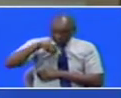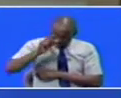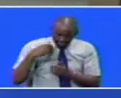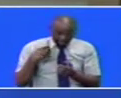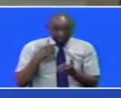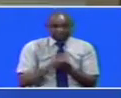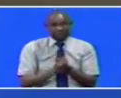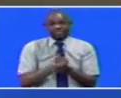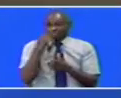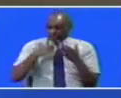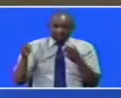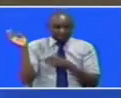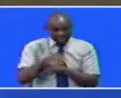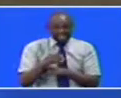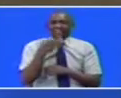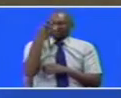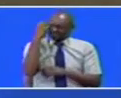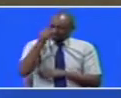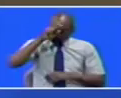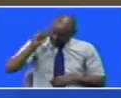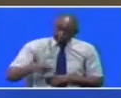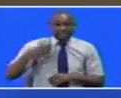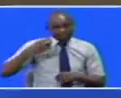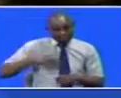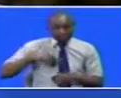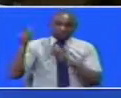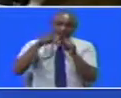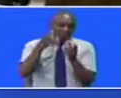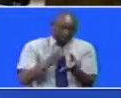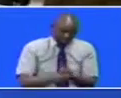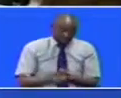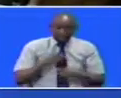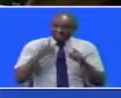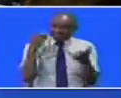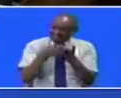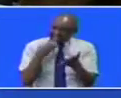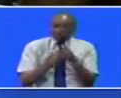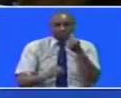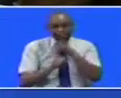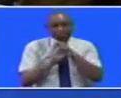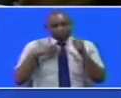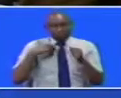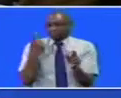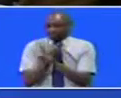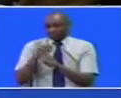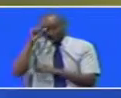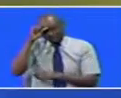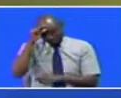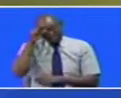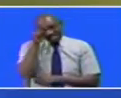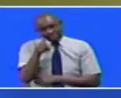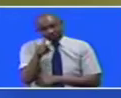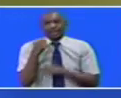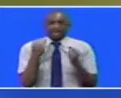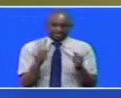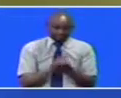Liberal government has resettled more than 35,000 Syrian refugees. But financial support from private sponsors and the government will soon